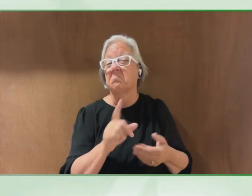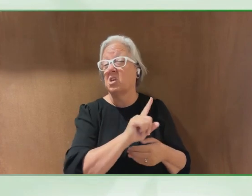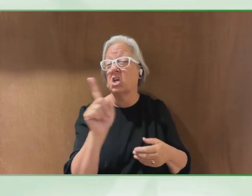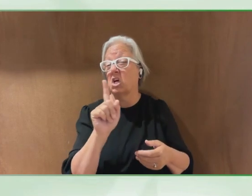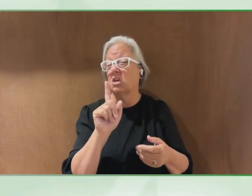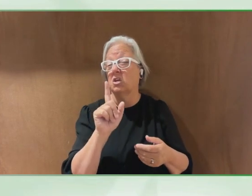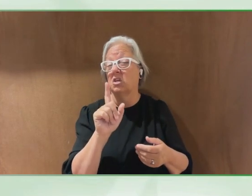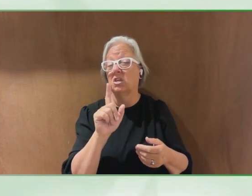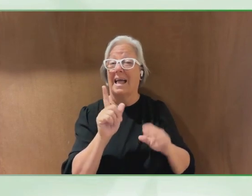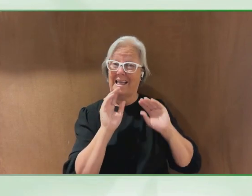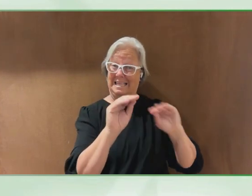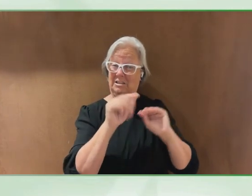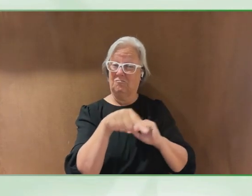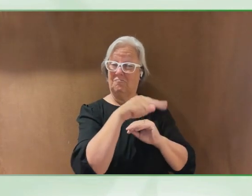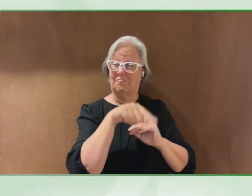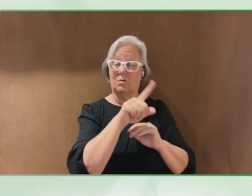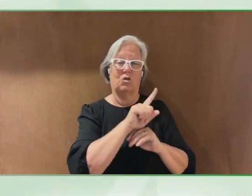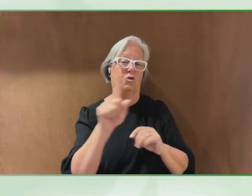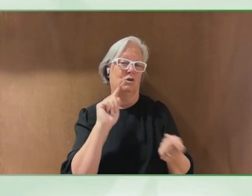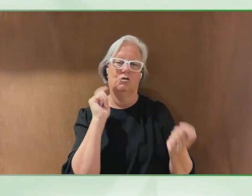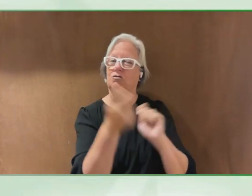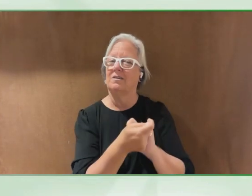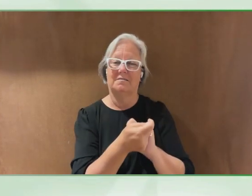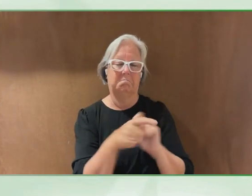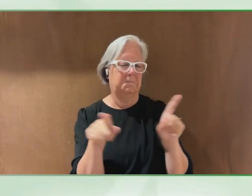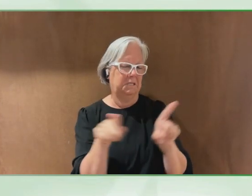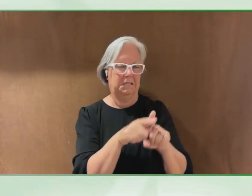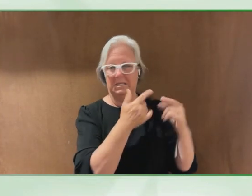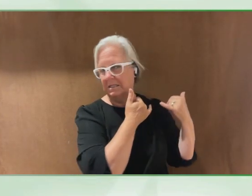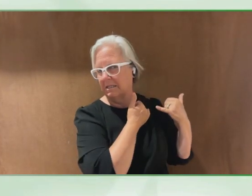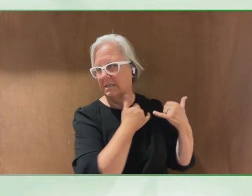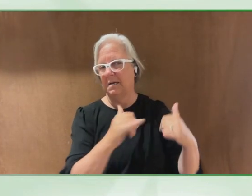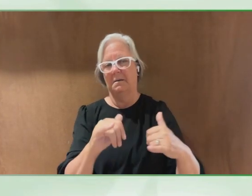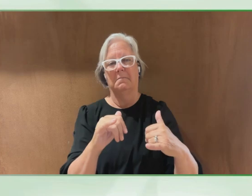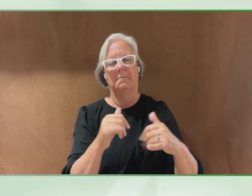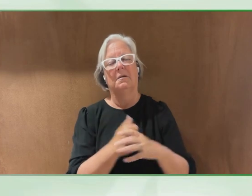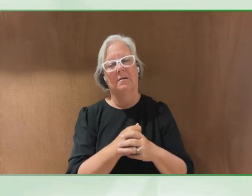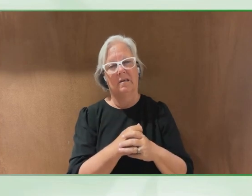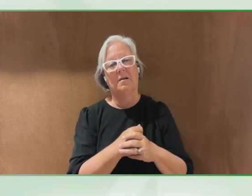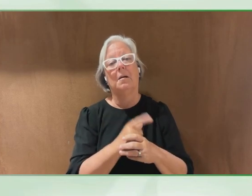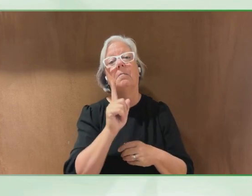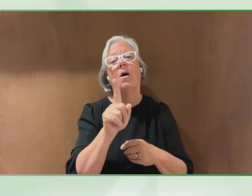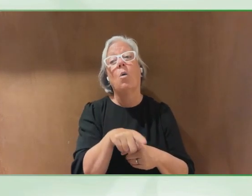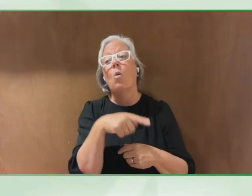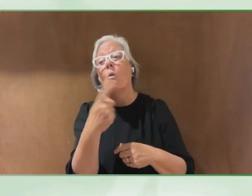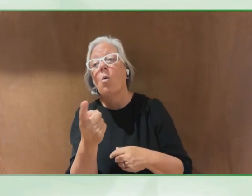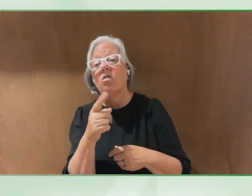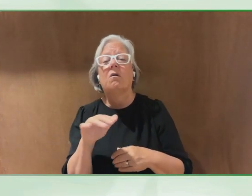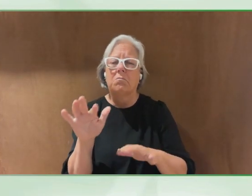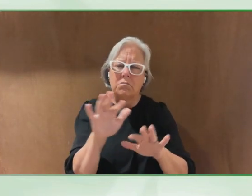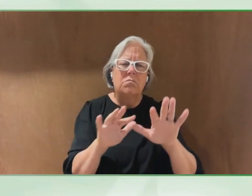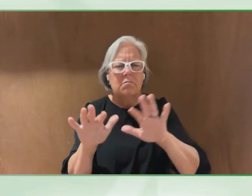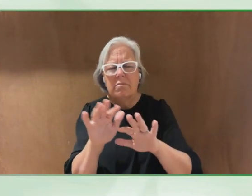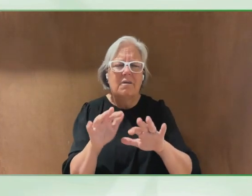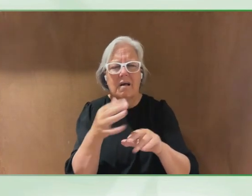educational settings, but I think in other formats, it has improved in terms of kind of how